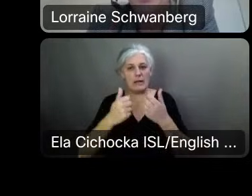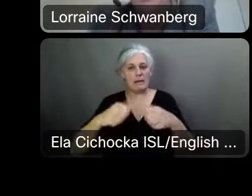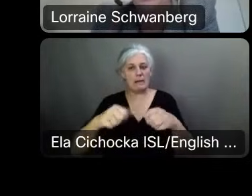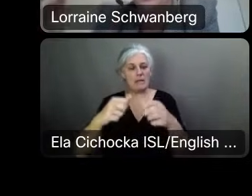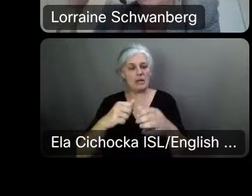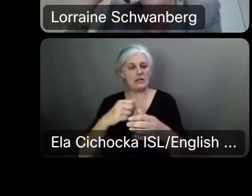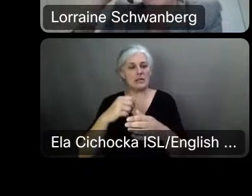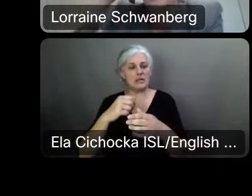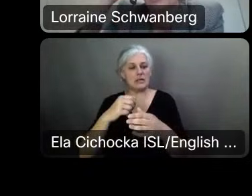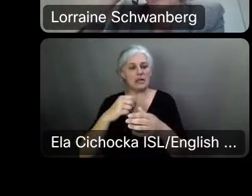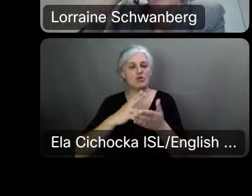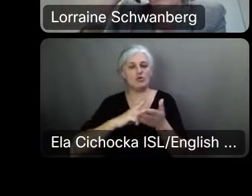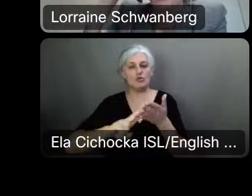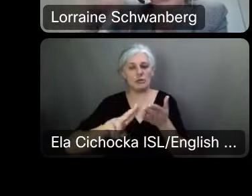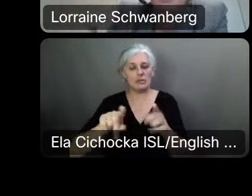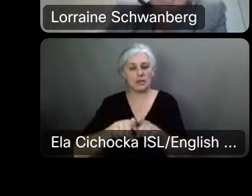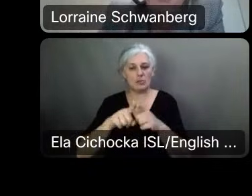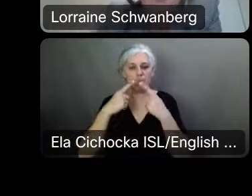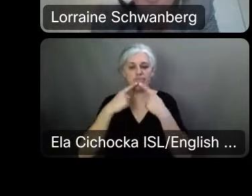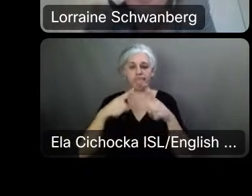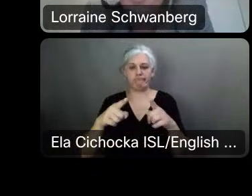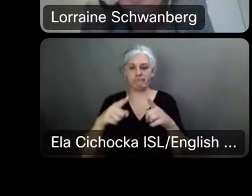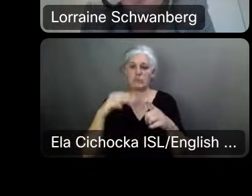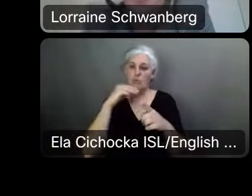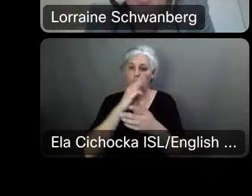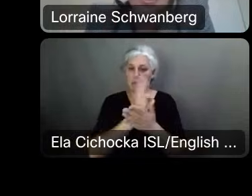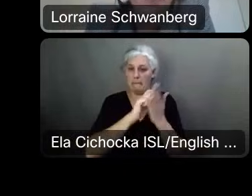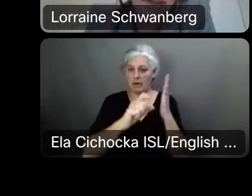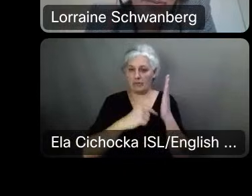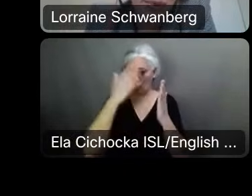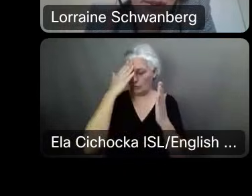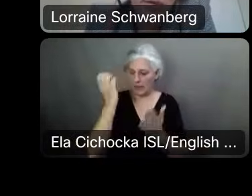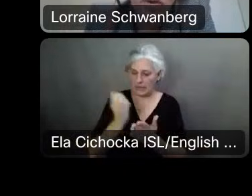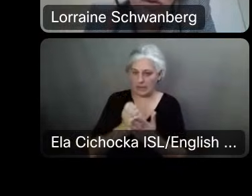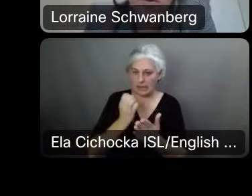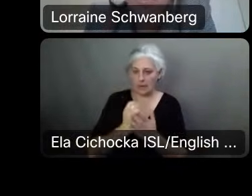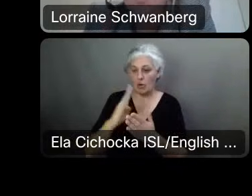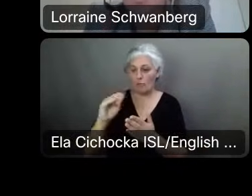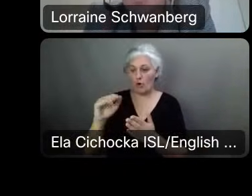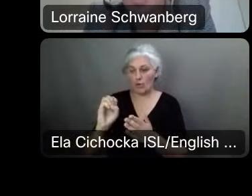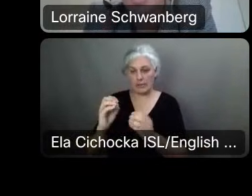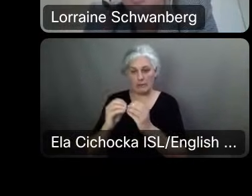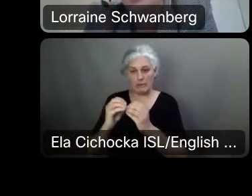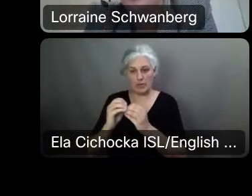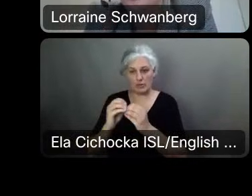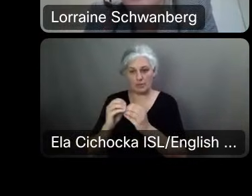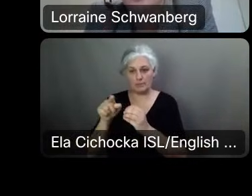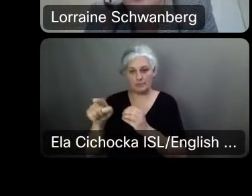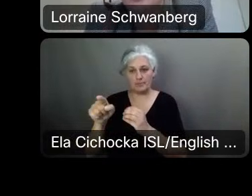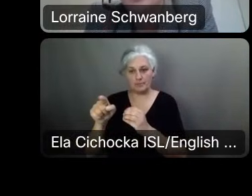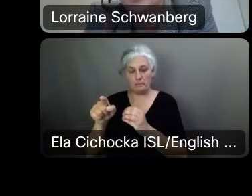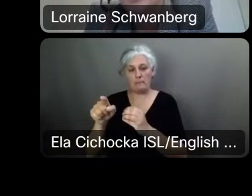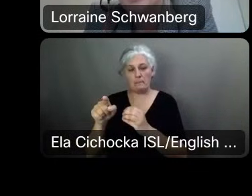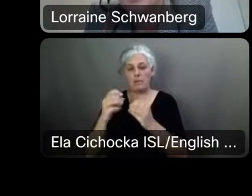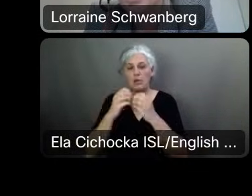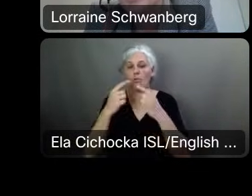around open disclosure, which is a really big piece for us. I know Bernie touched on audit around open disclosure,